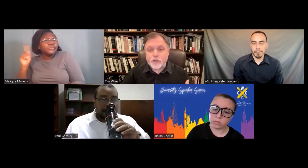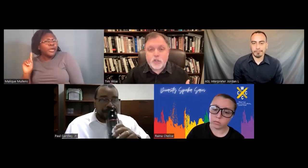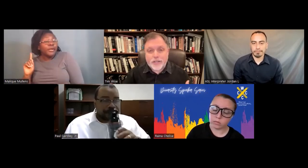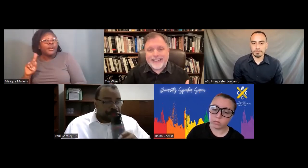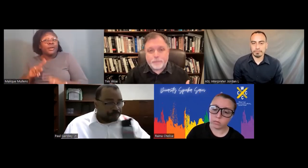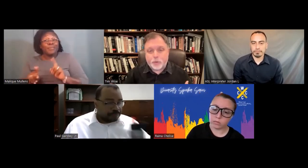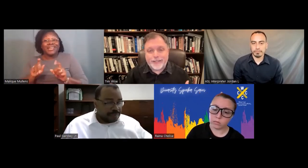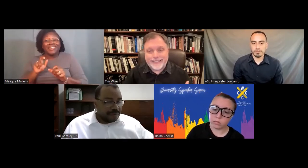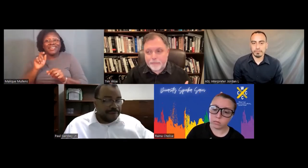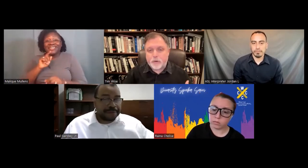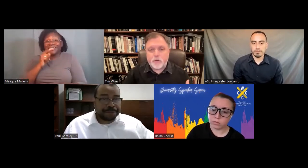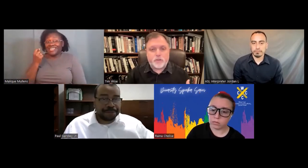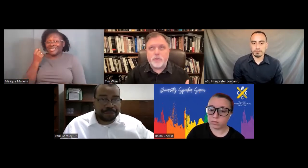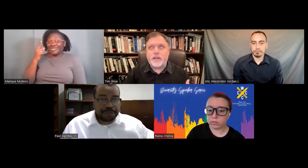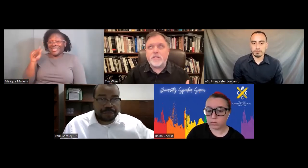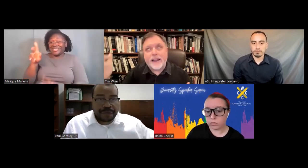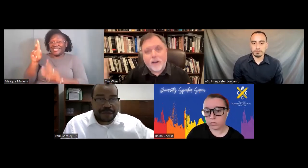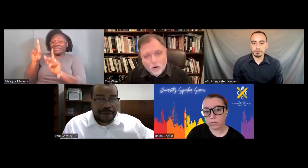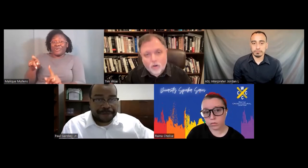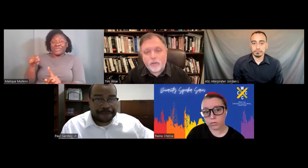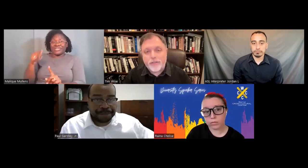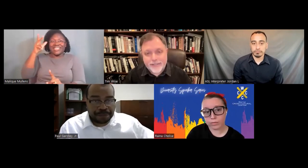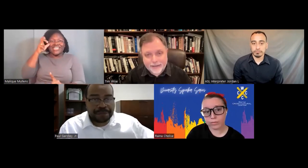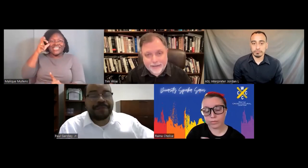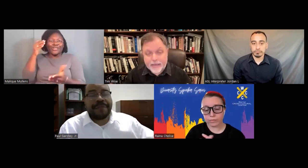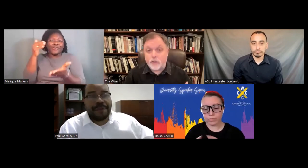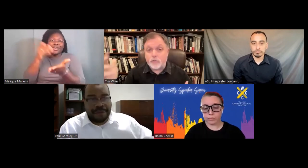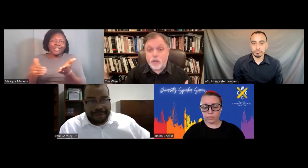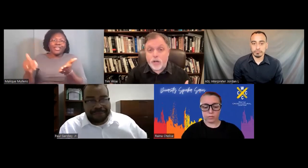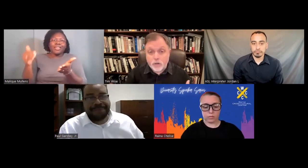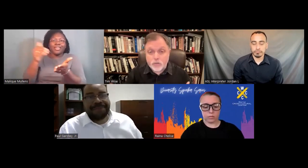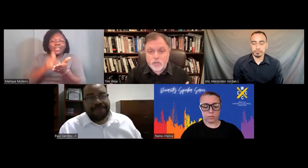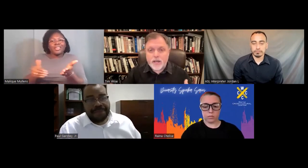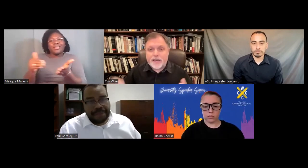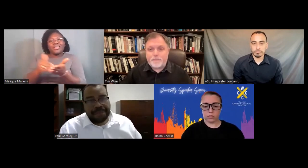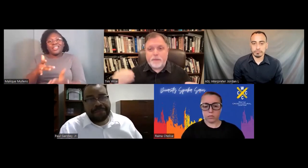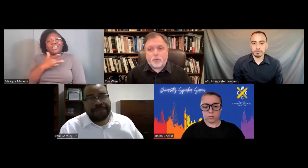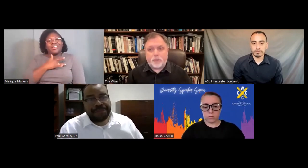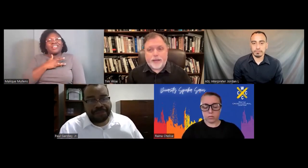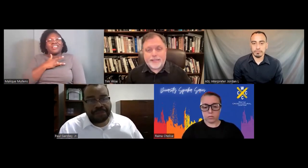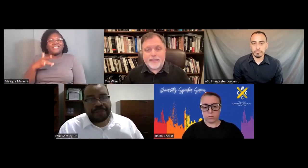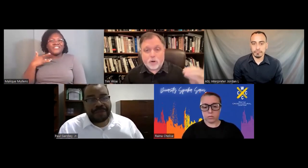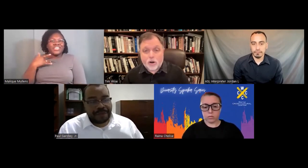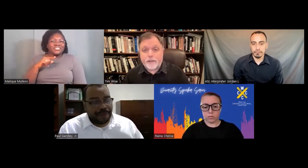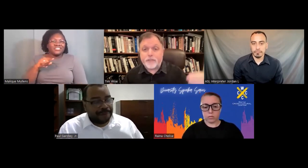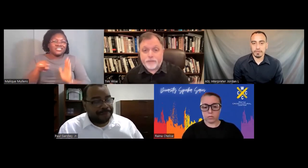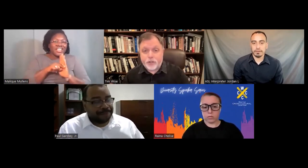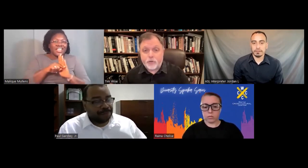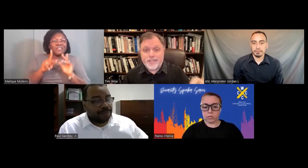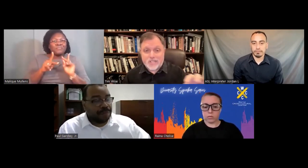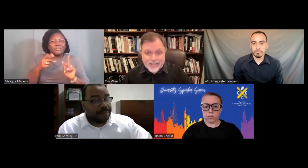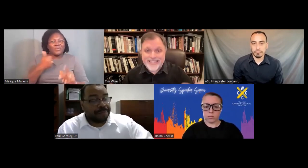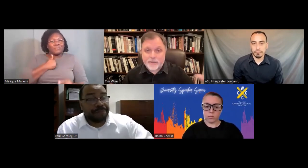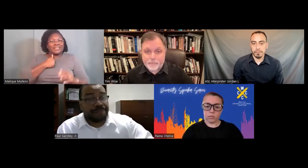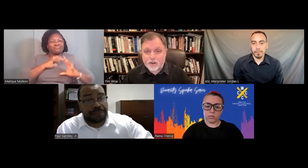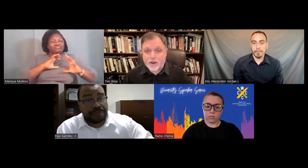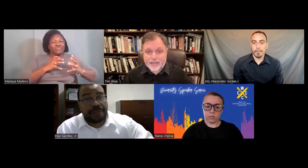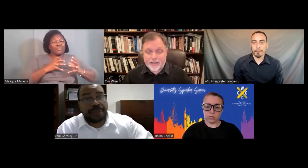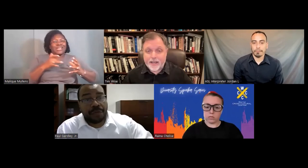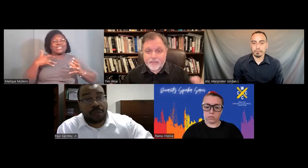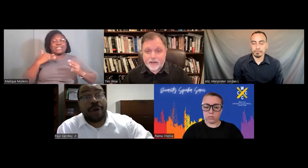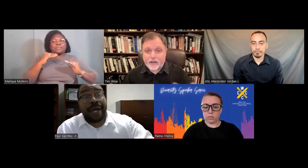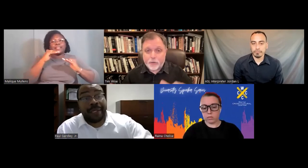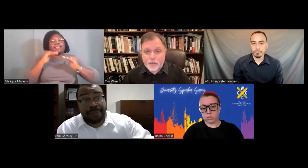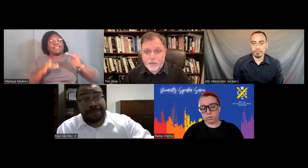it's understandable that that person who hears that all the time and who knows that people like them are often viewed as less